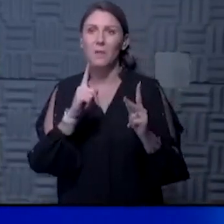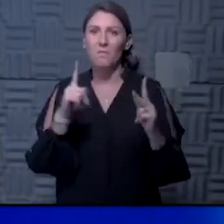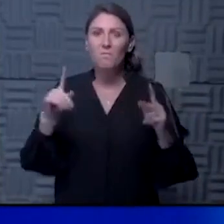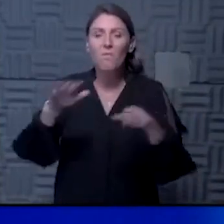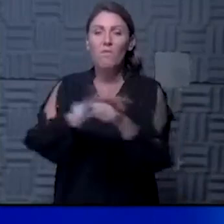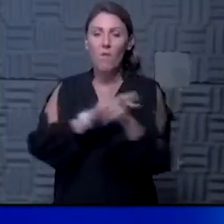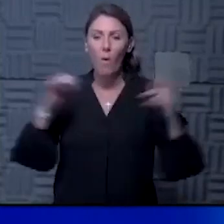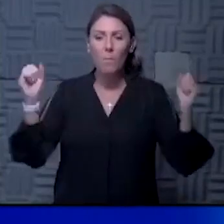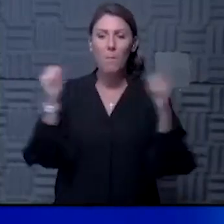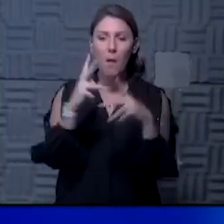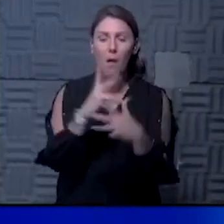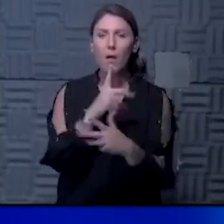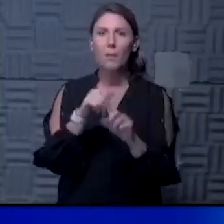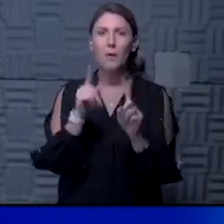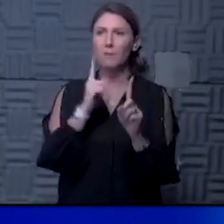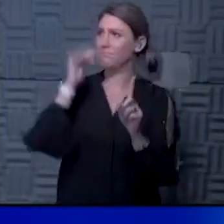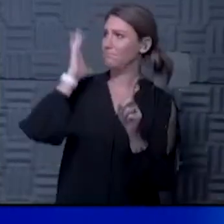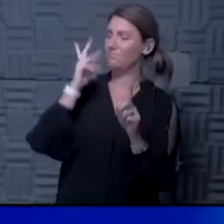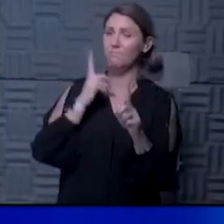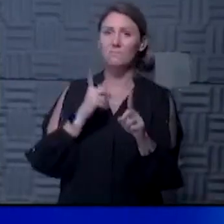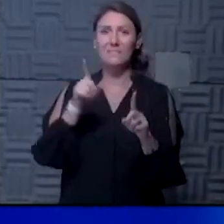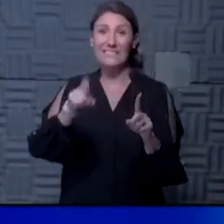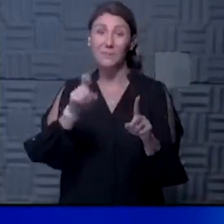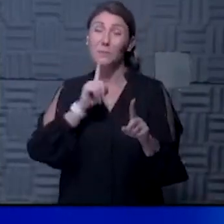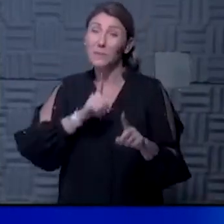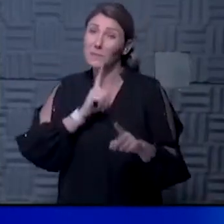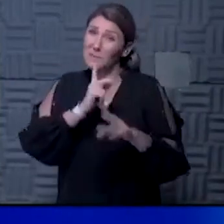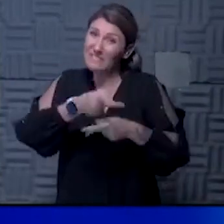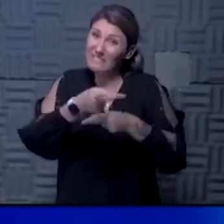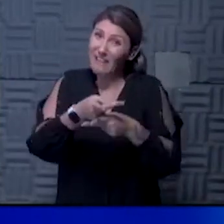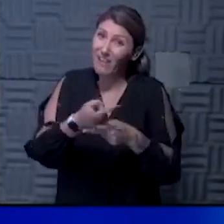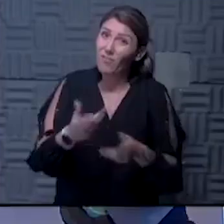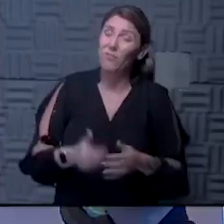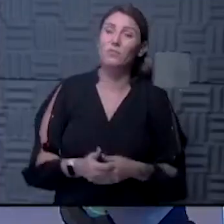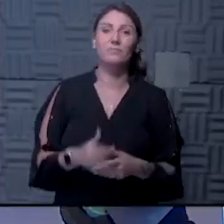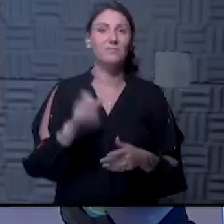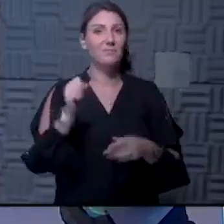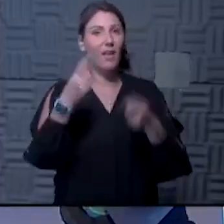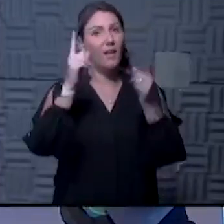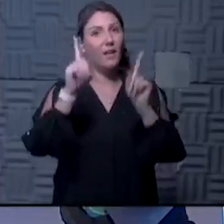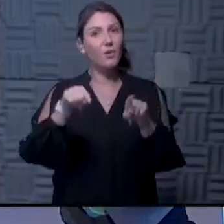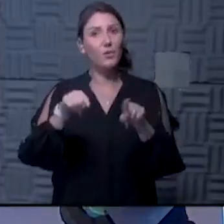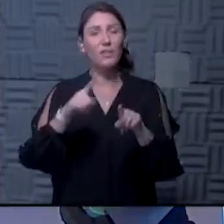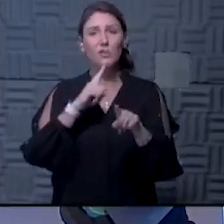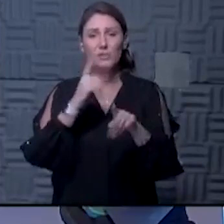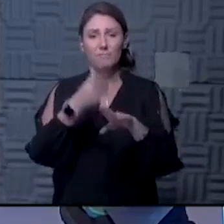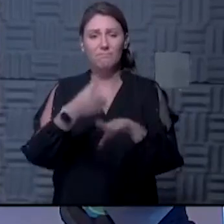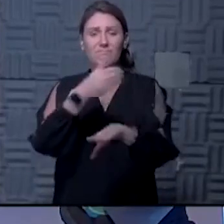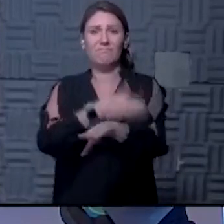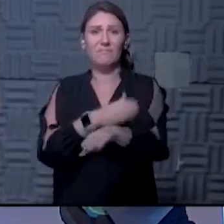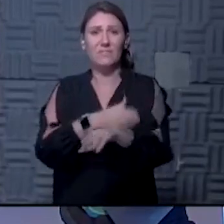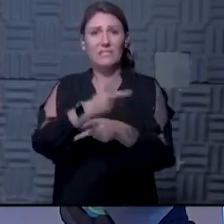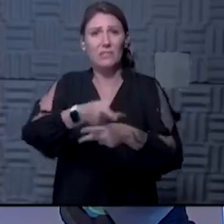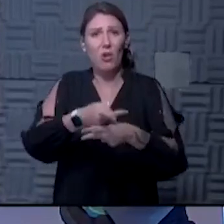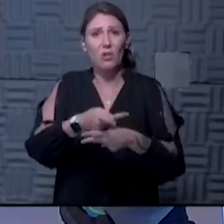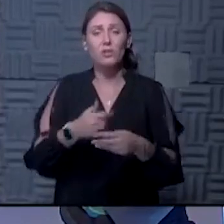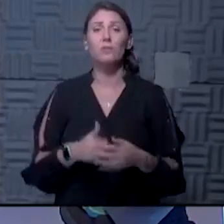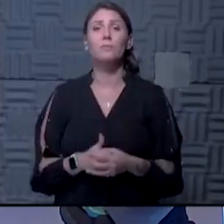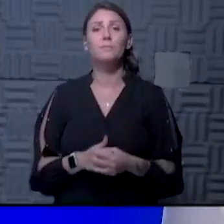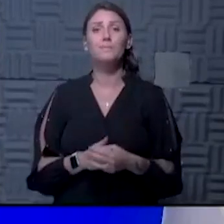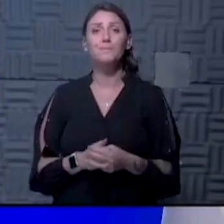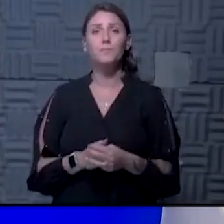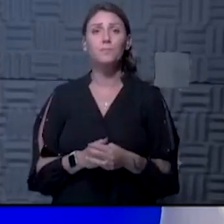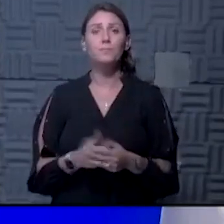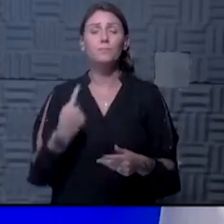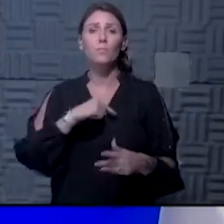historically, but now we do, I think we have to be super cautious around that. Yeah, I agree. Just an increased level of caution. We